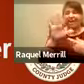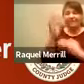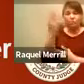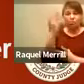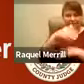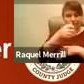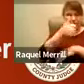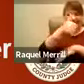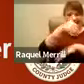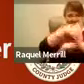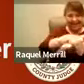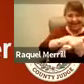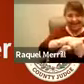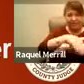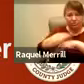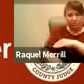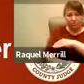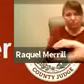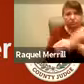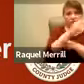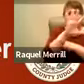do? What's the purpose of this?